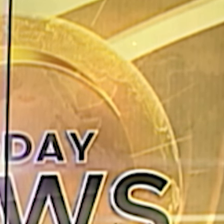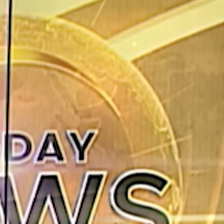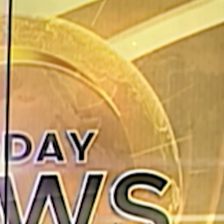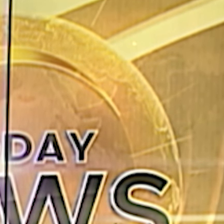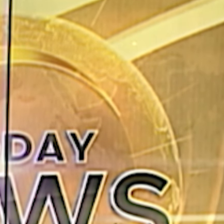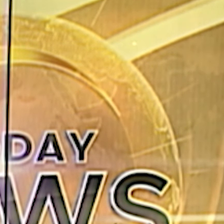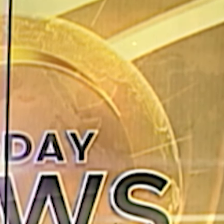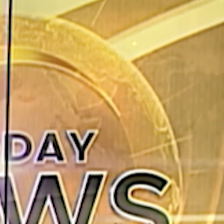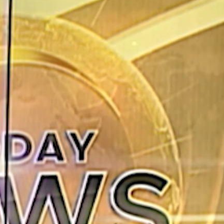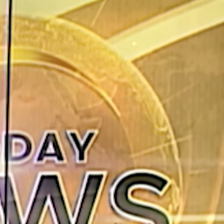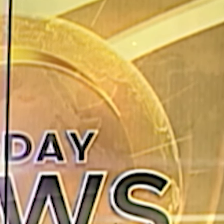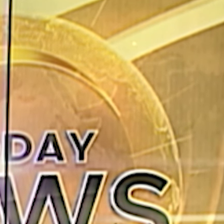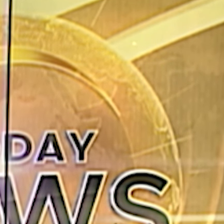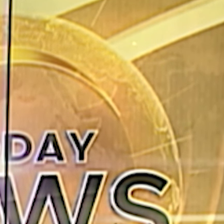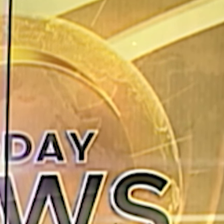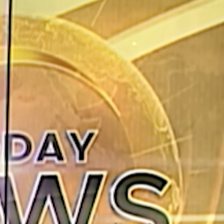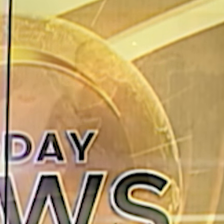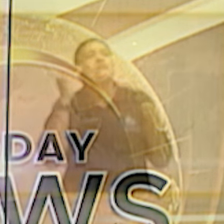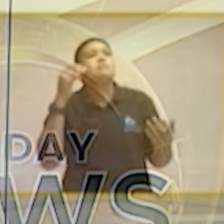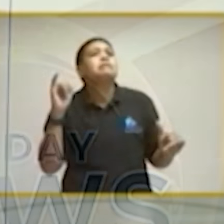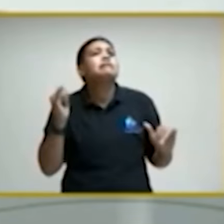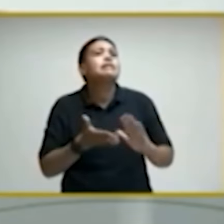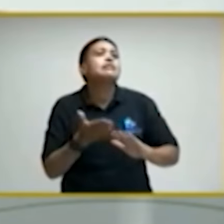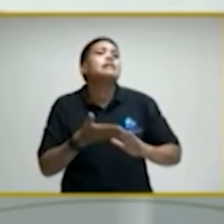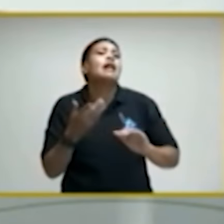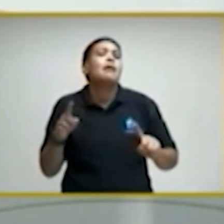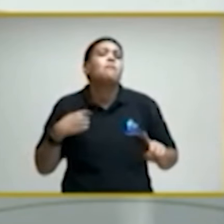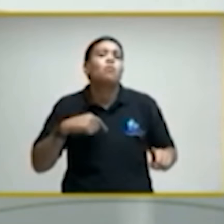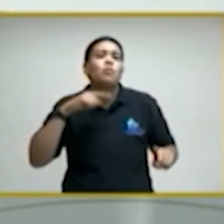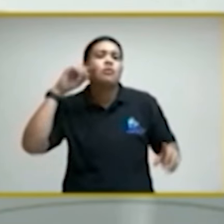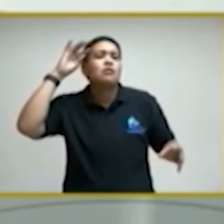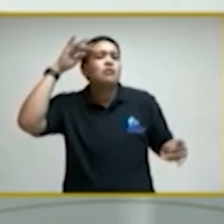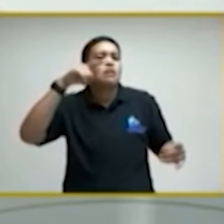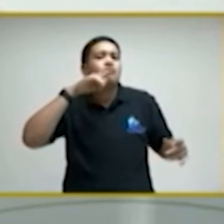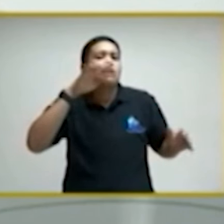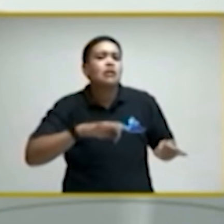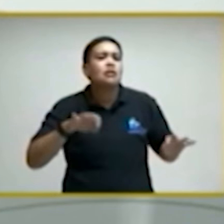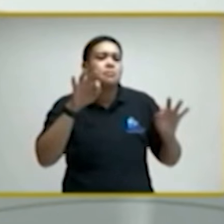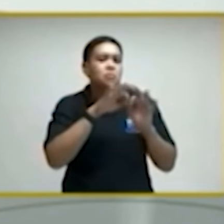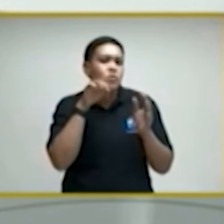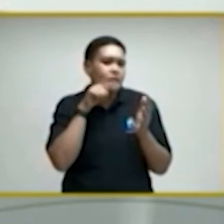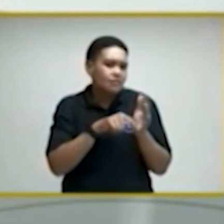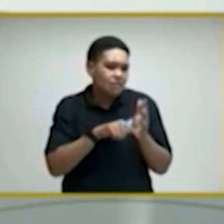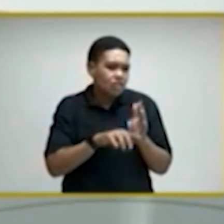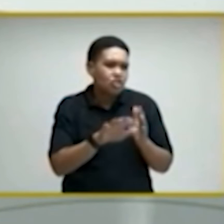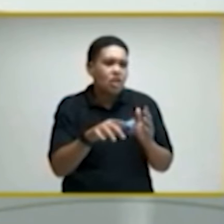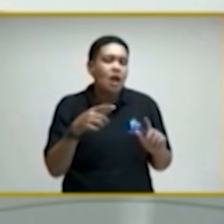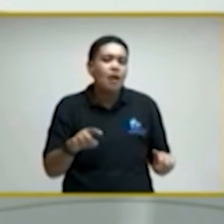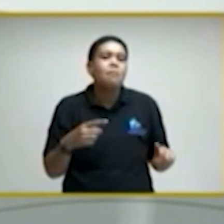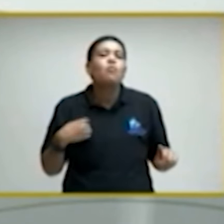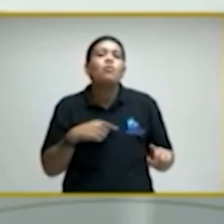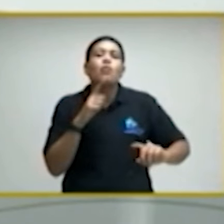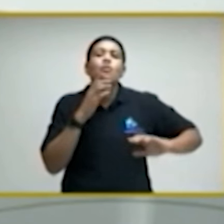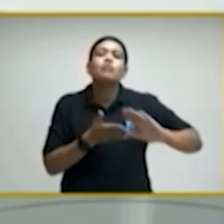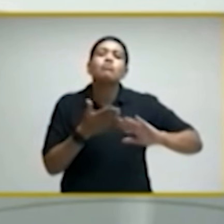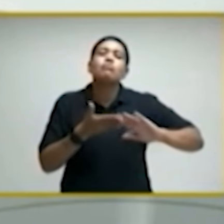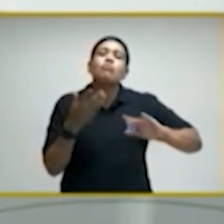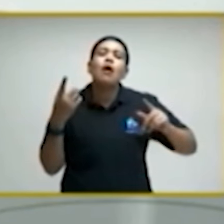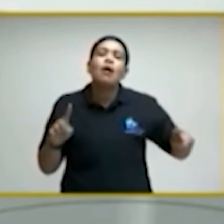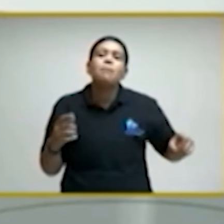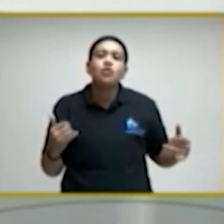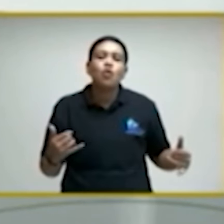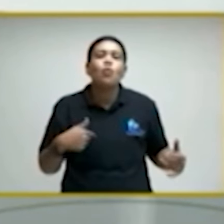COVID-19 crisis. Sandy Williams tells us more. Speaking at a recent COVID-19 press briefing, Chief Medical Officer Dr.